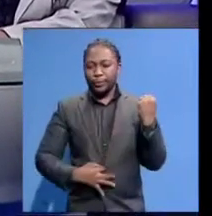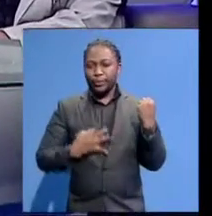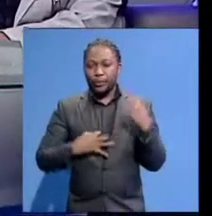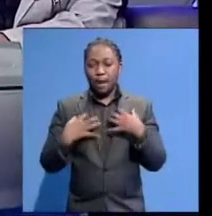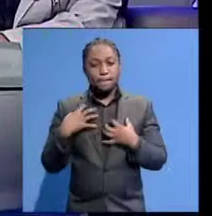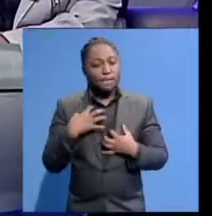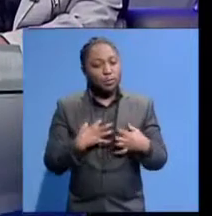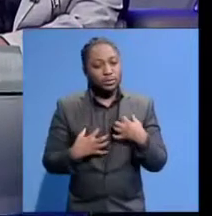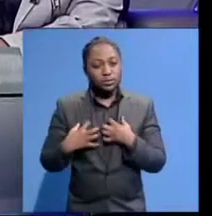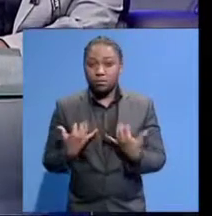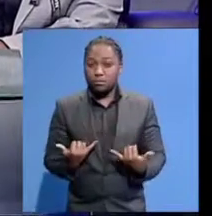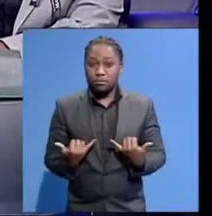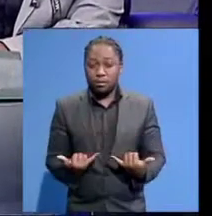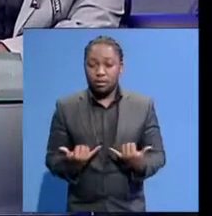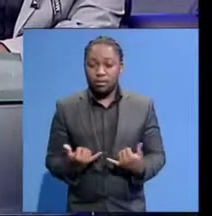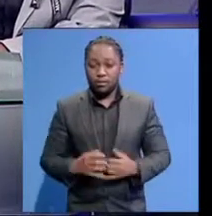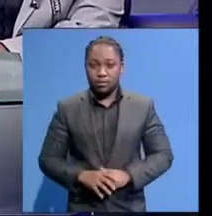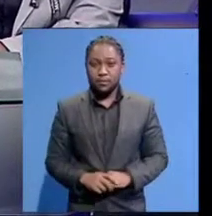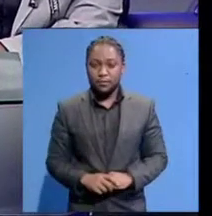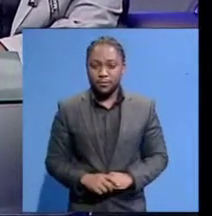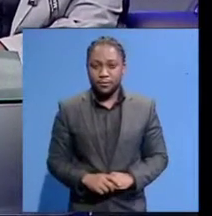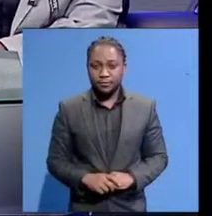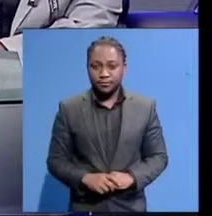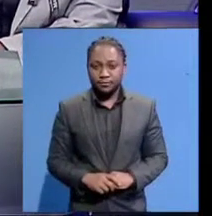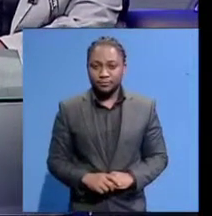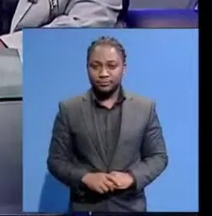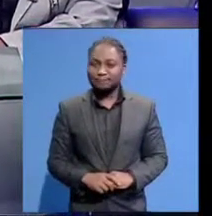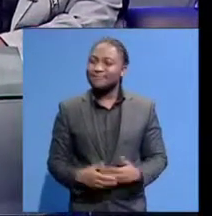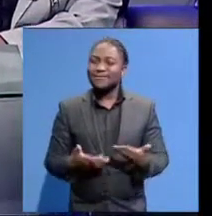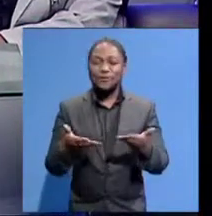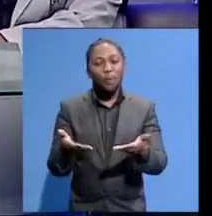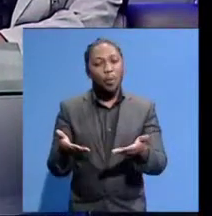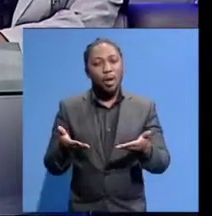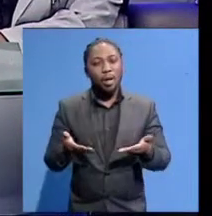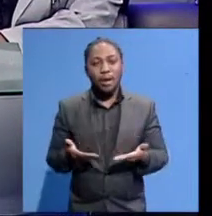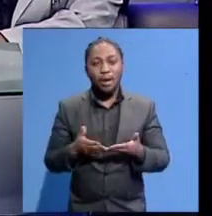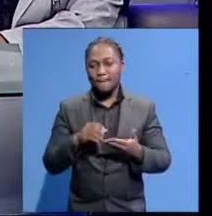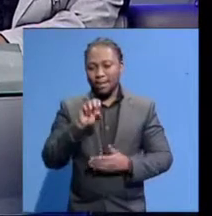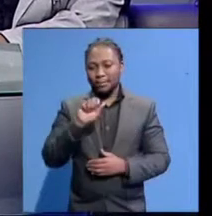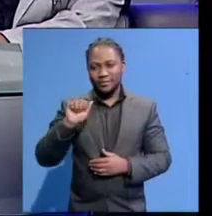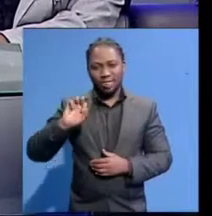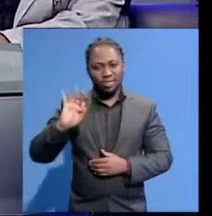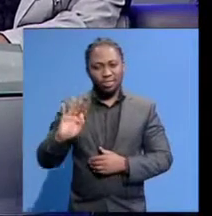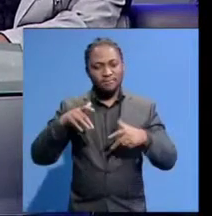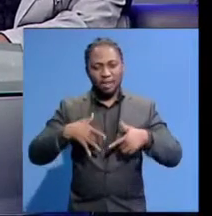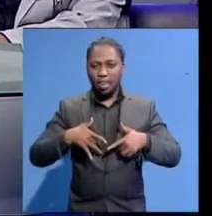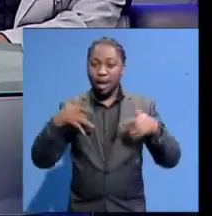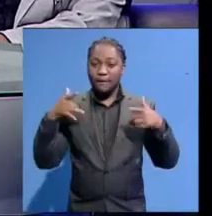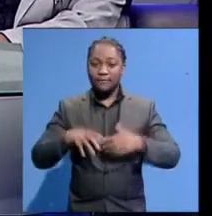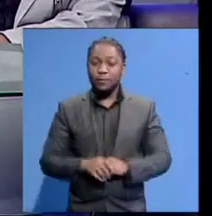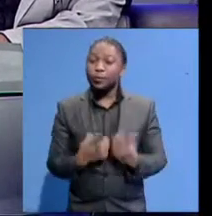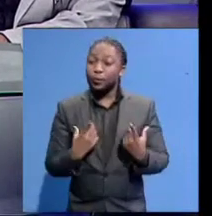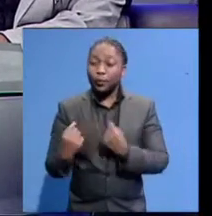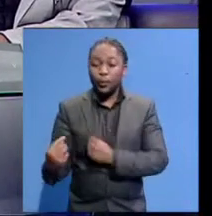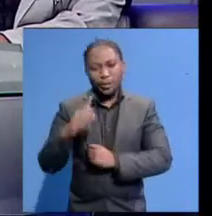said that he doesn't even want to be interviewed on our show tonight. But welcome to Live on 3, the last of our series of tributes to Mandela, one of the